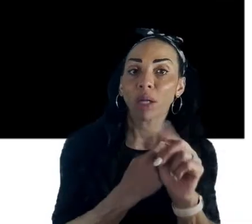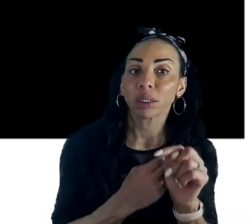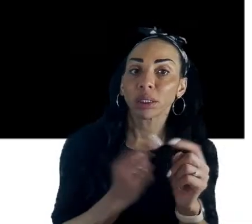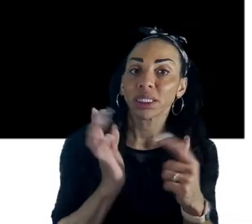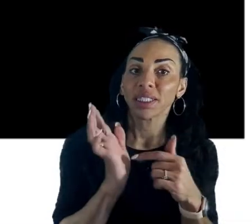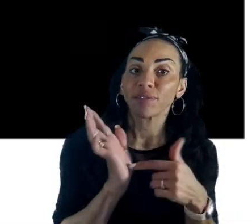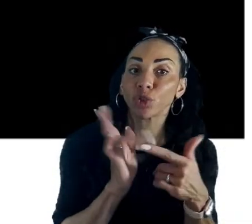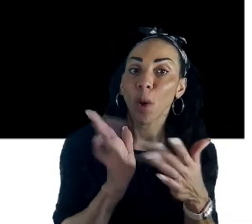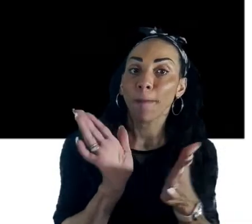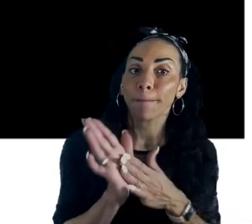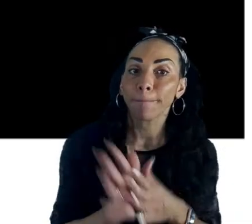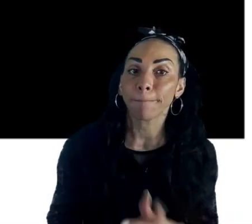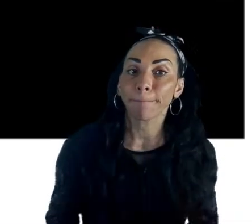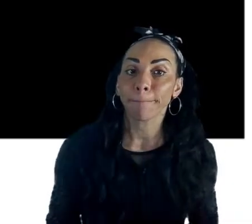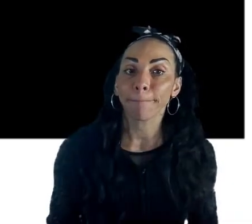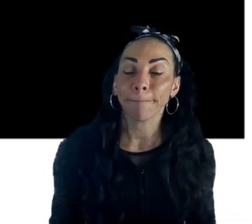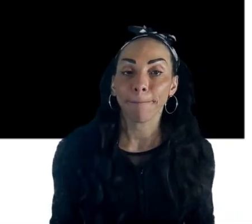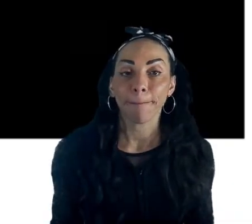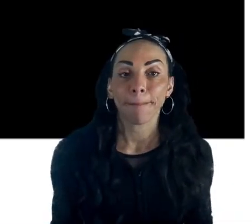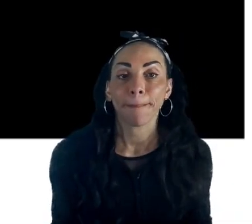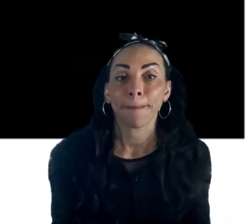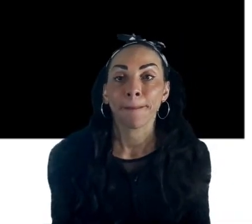Ready.